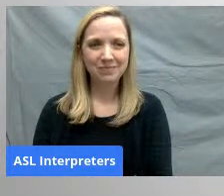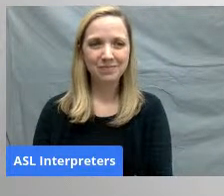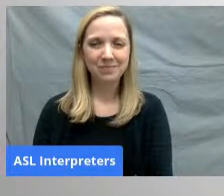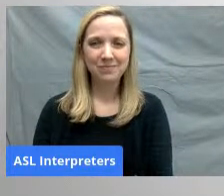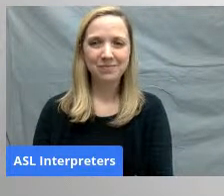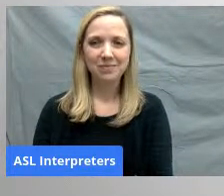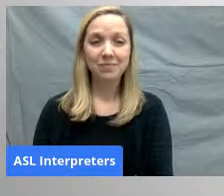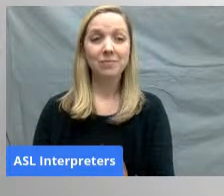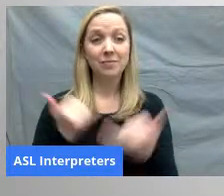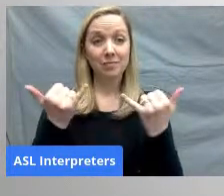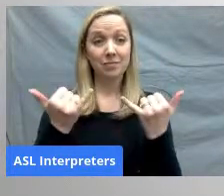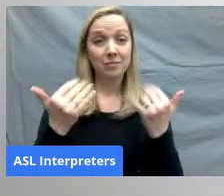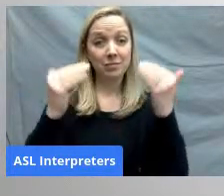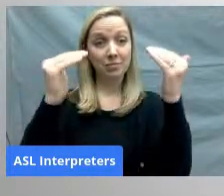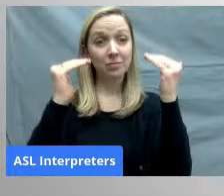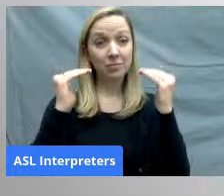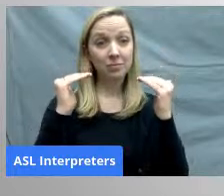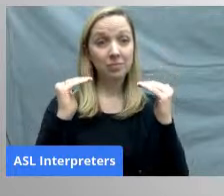We will move forward.